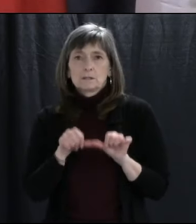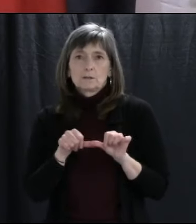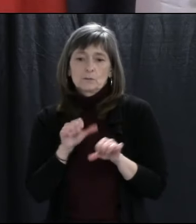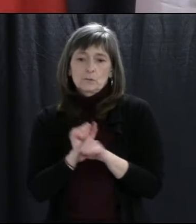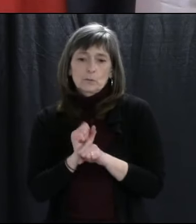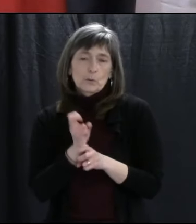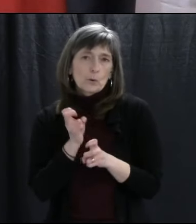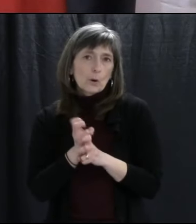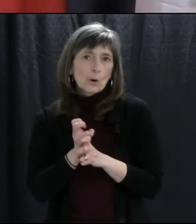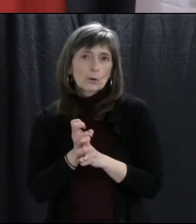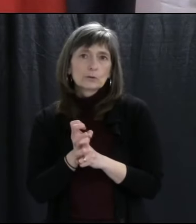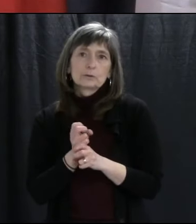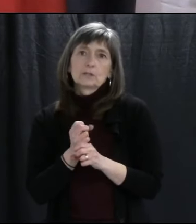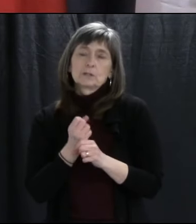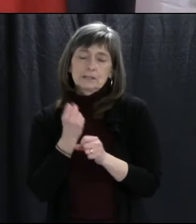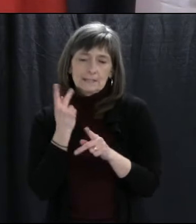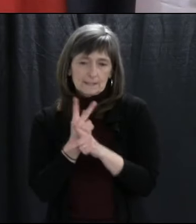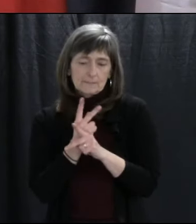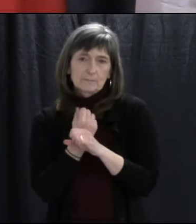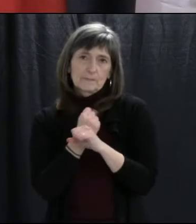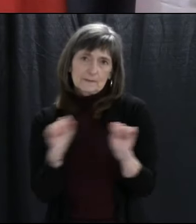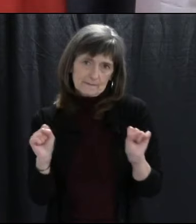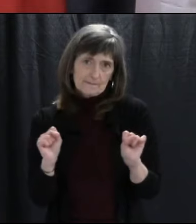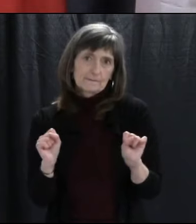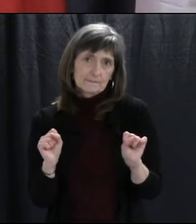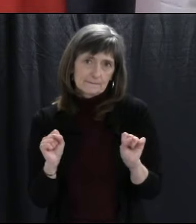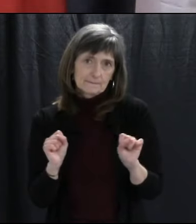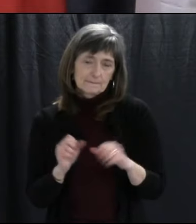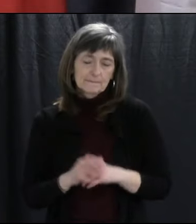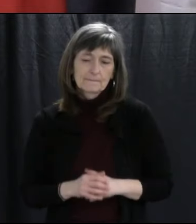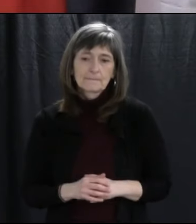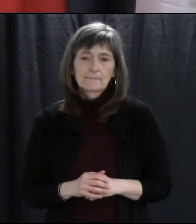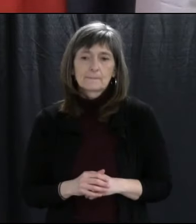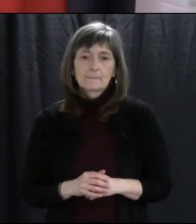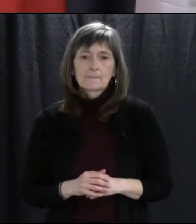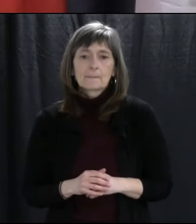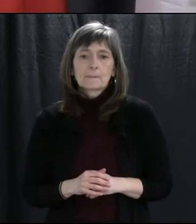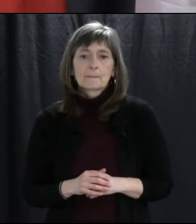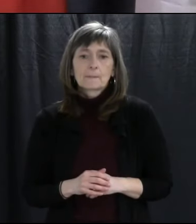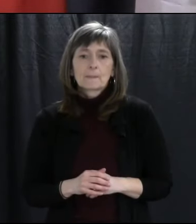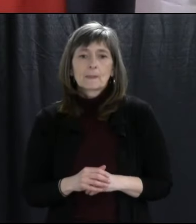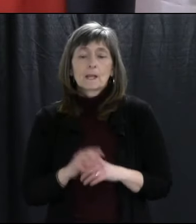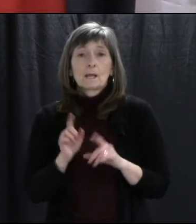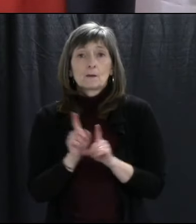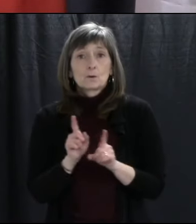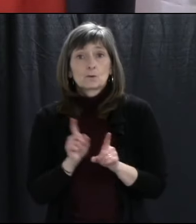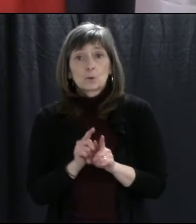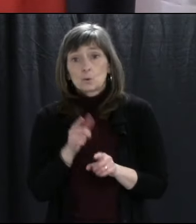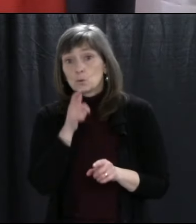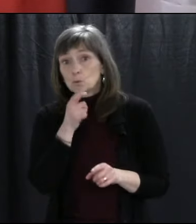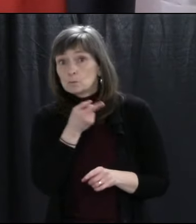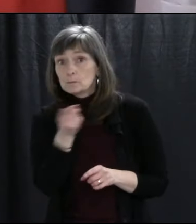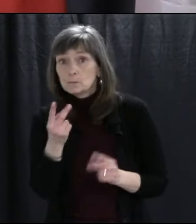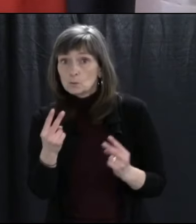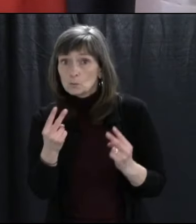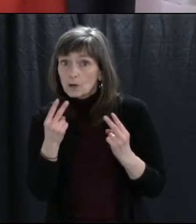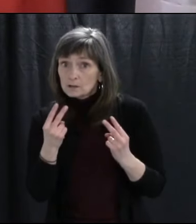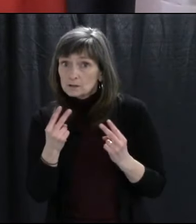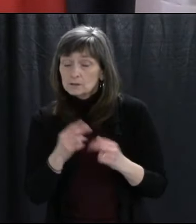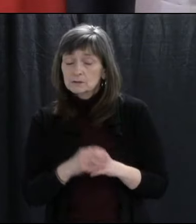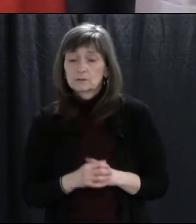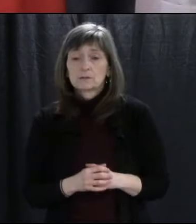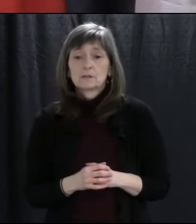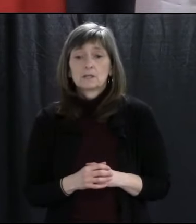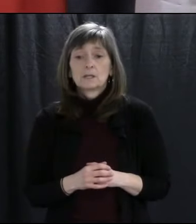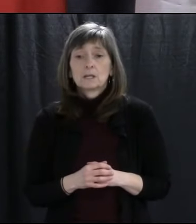we can to keep you safe during this difficult time. I want to remind everyone that's listening and watching today, we